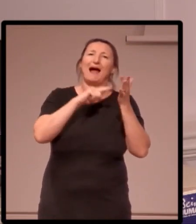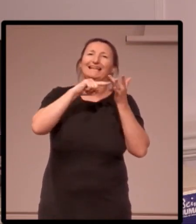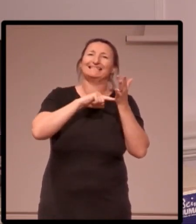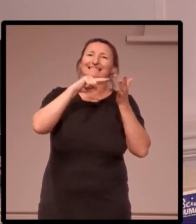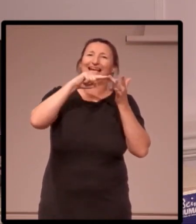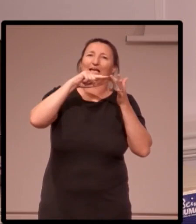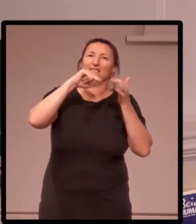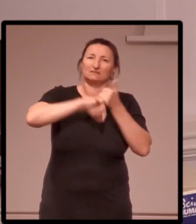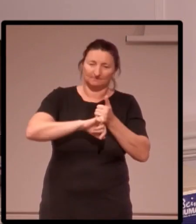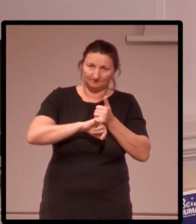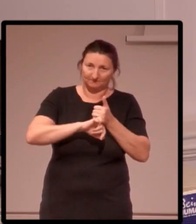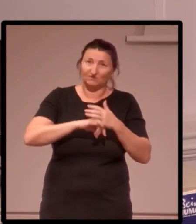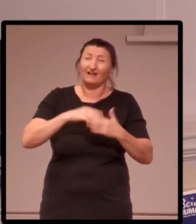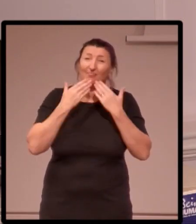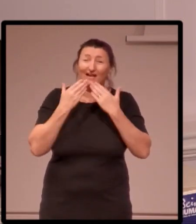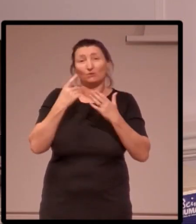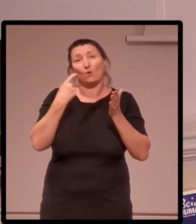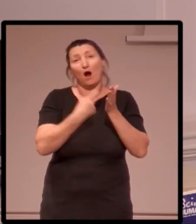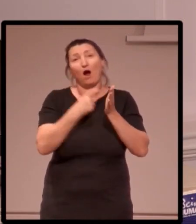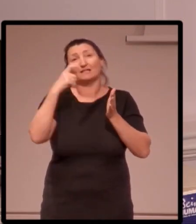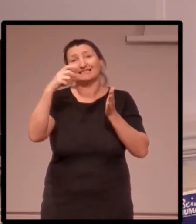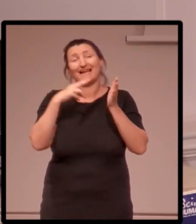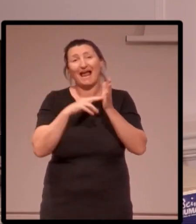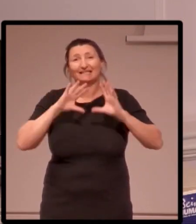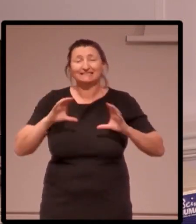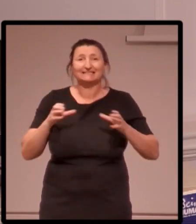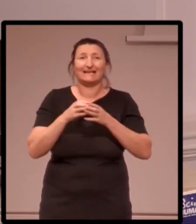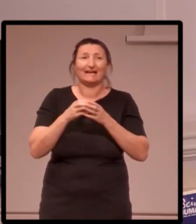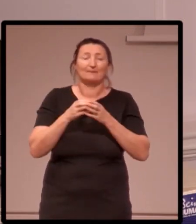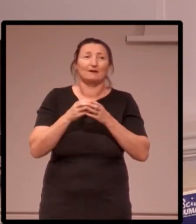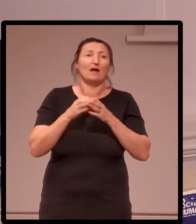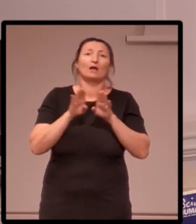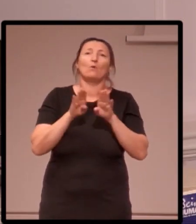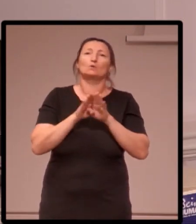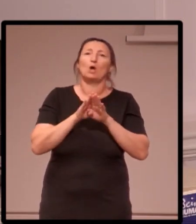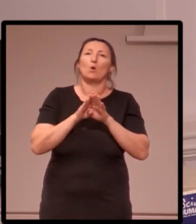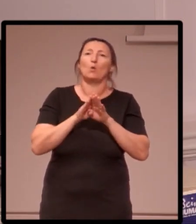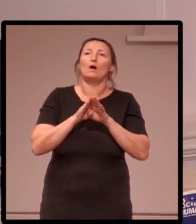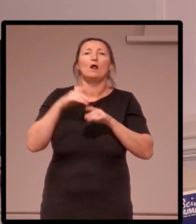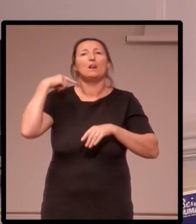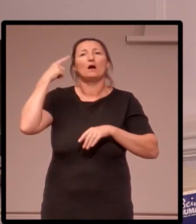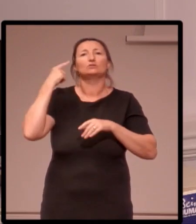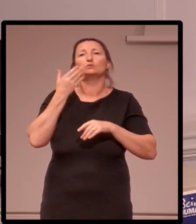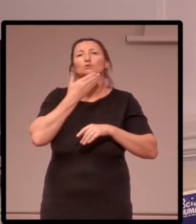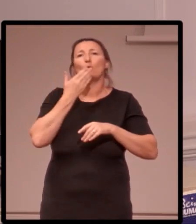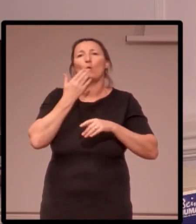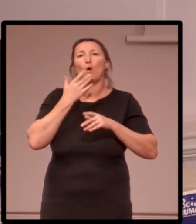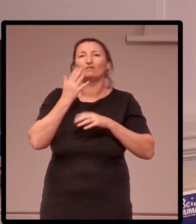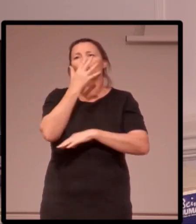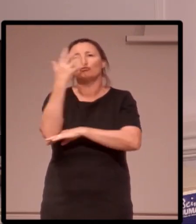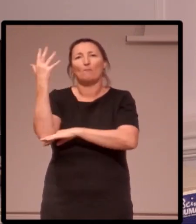So again, thanks to the RCN team and to the London School of Hygiene and Tropical Medicine for organising the